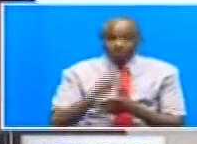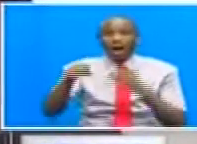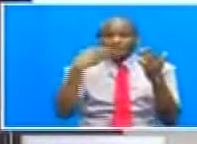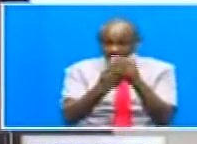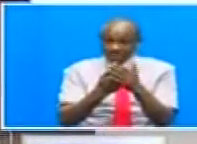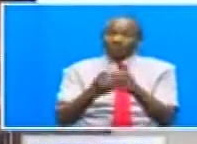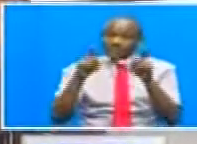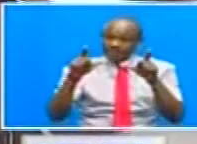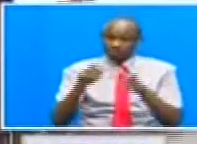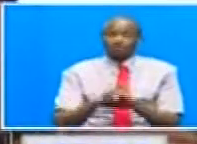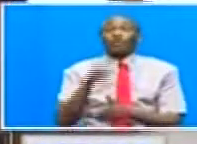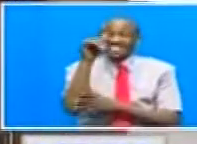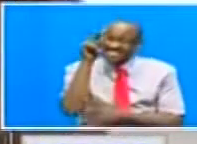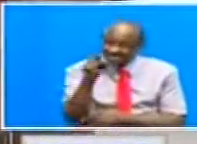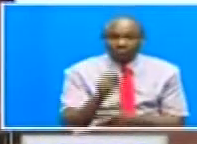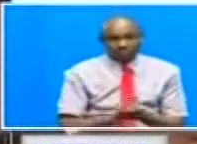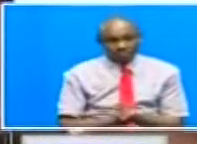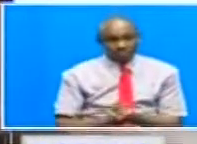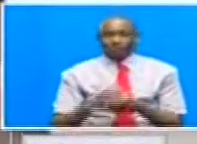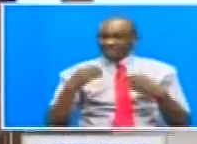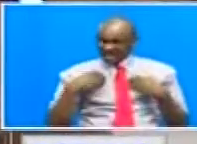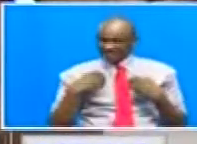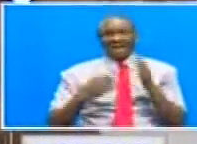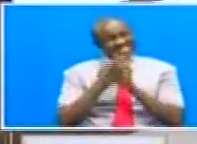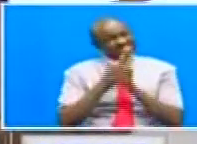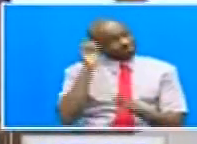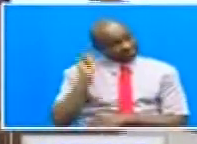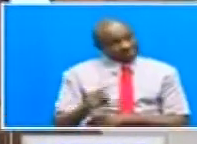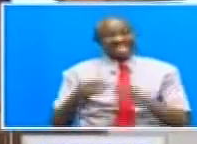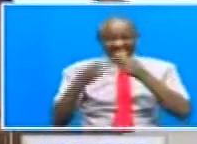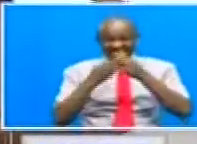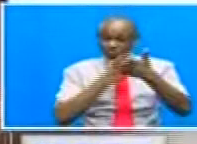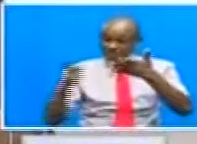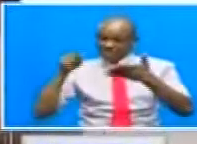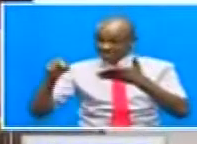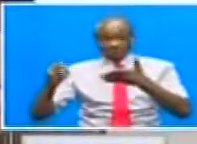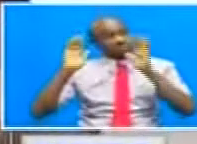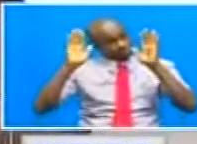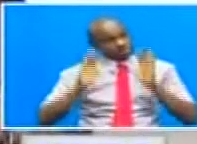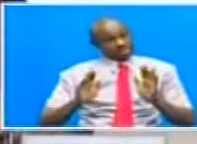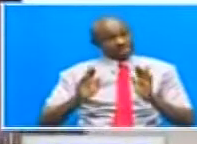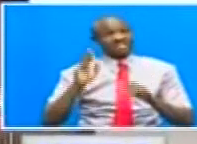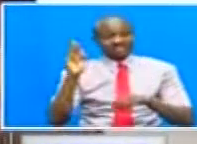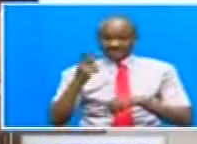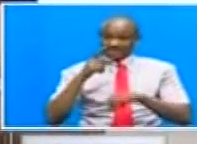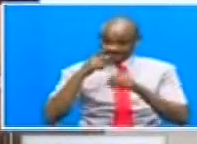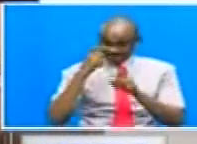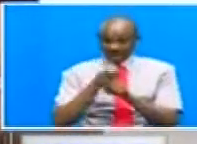applying for your title? That is what we need to do now. There is a sense of urgency. The next 8 weeks really matter because this is the second term.